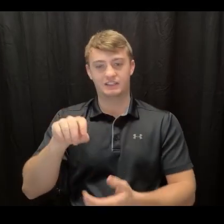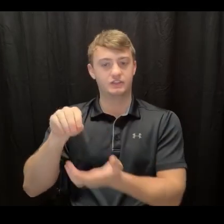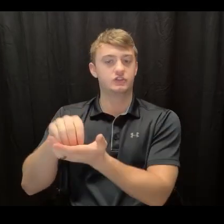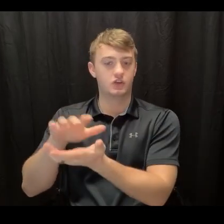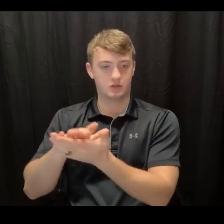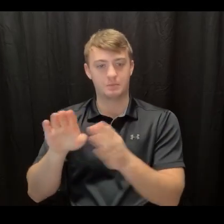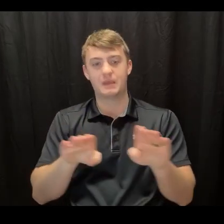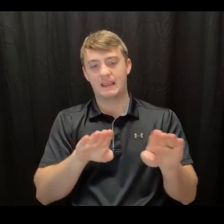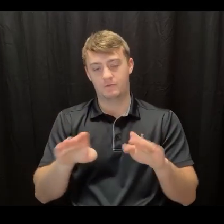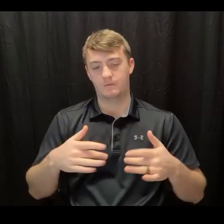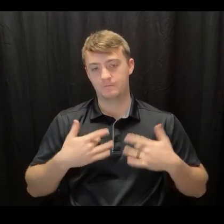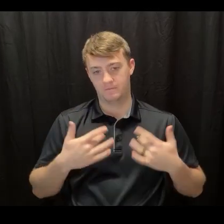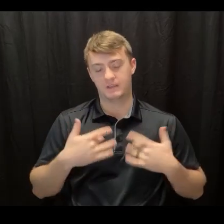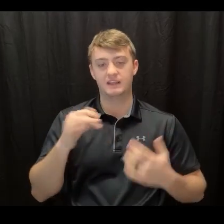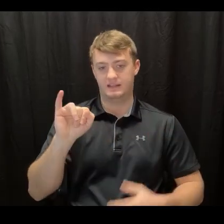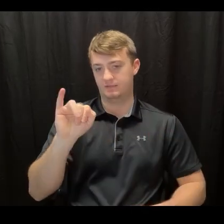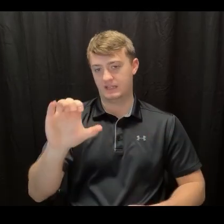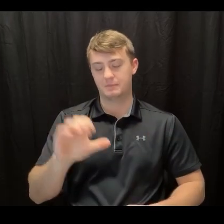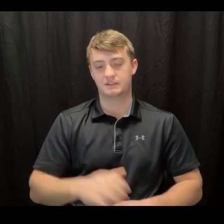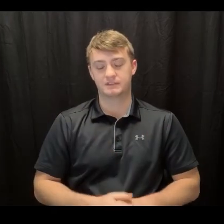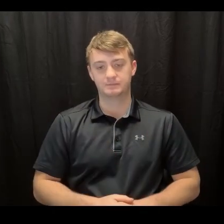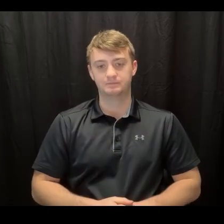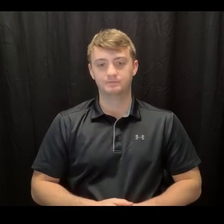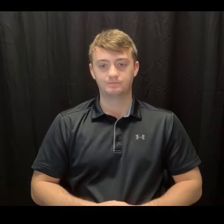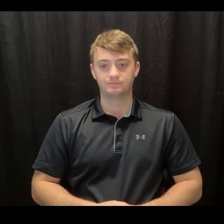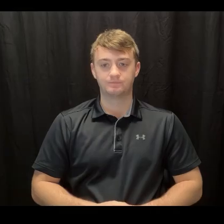this behavior event in Infinite Campus.